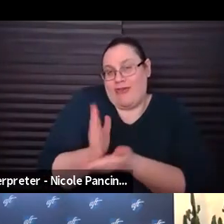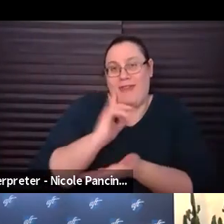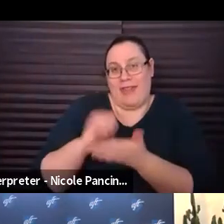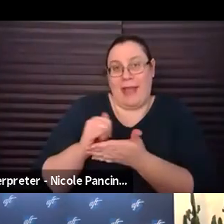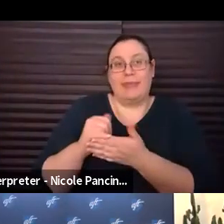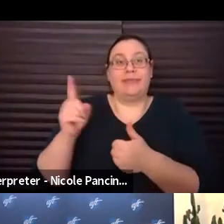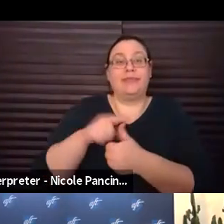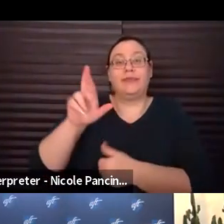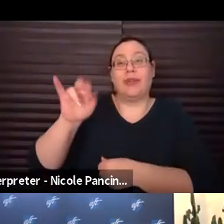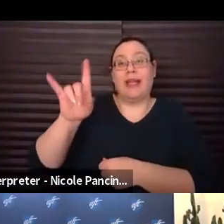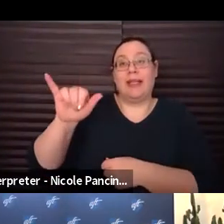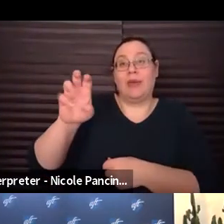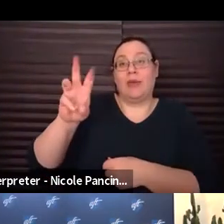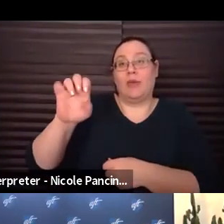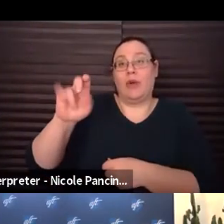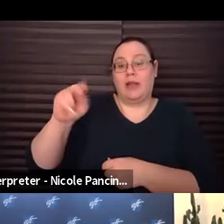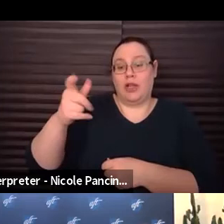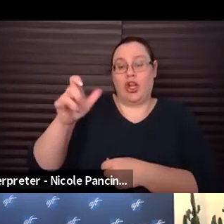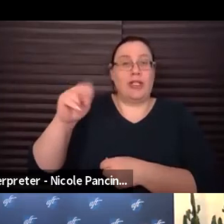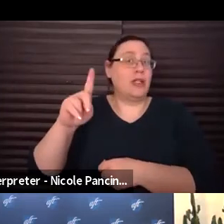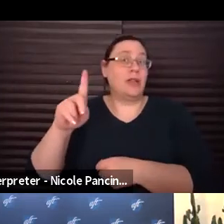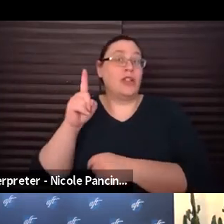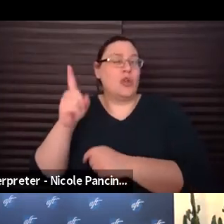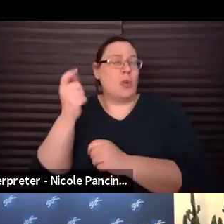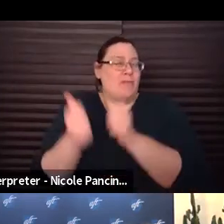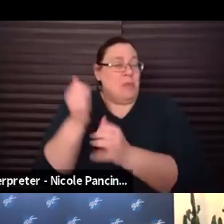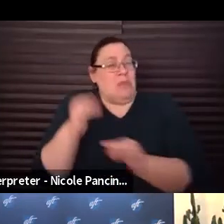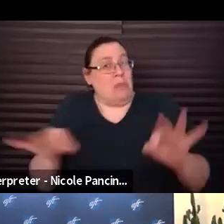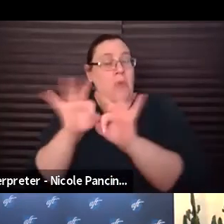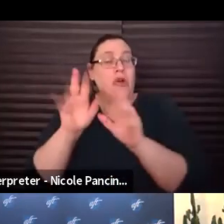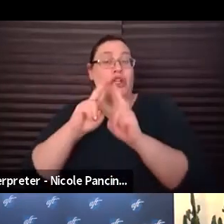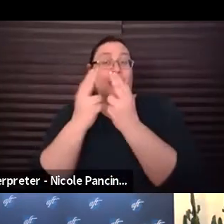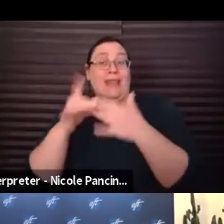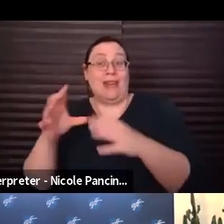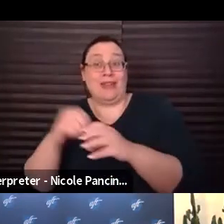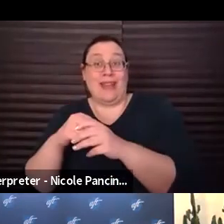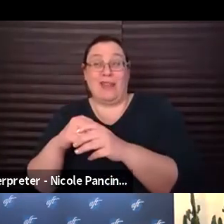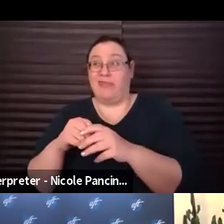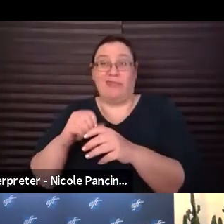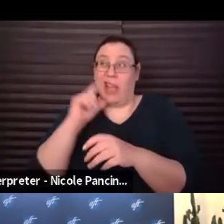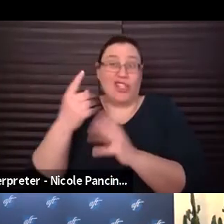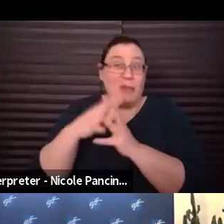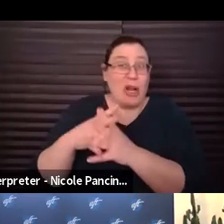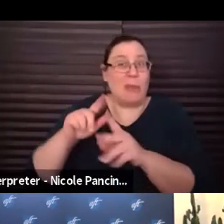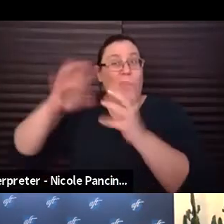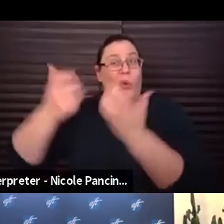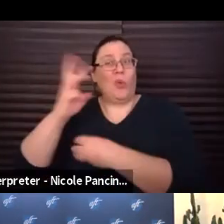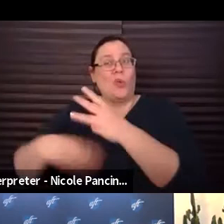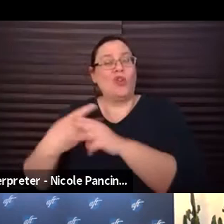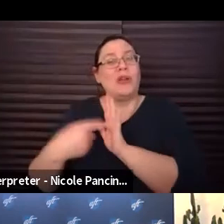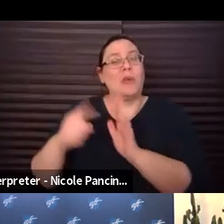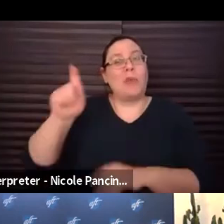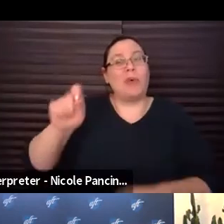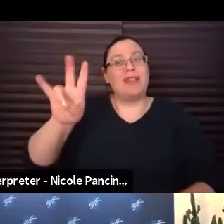have Randi Weingarten. She's not just one of the most prominent union leaders in America, but in the world. And she represents 1.7 million